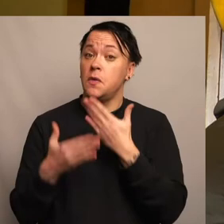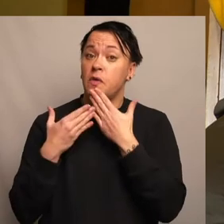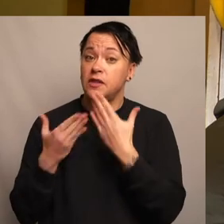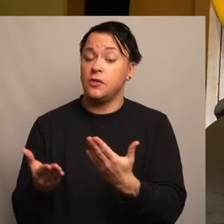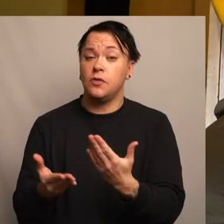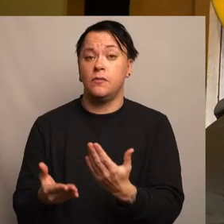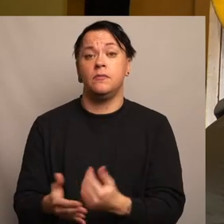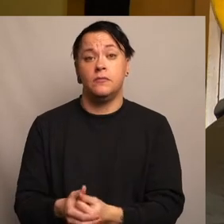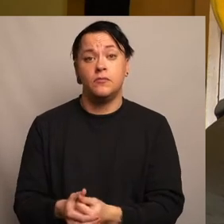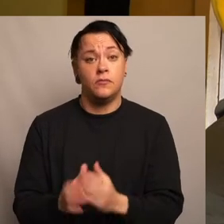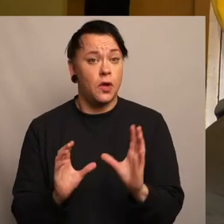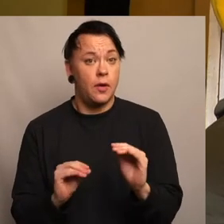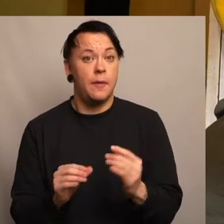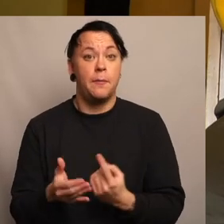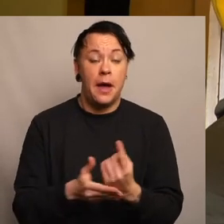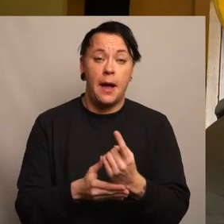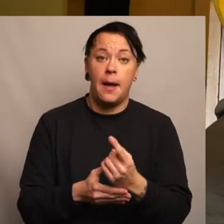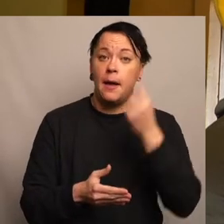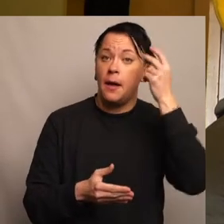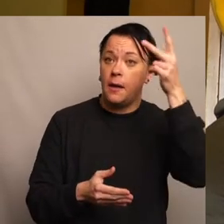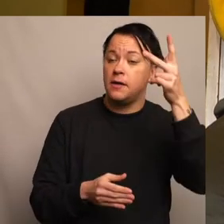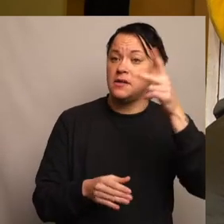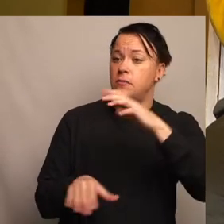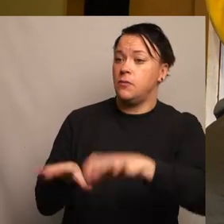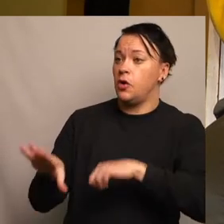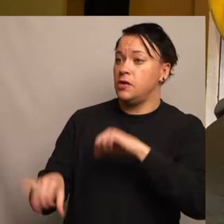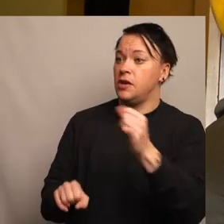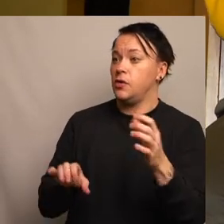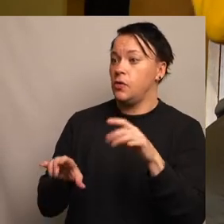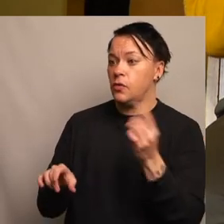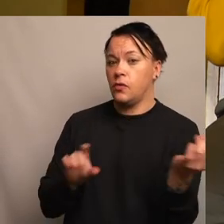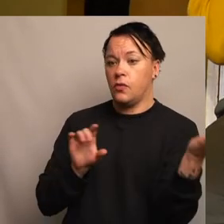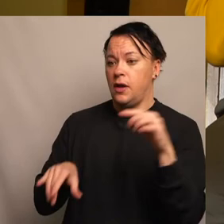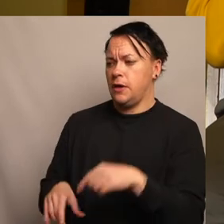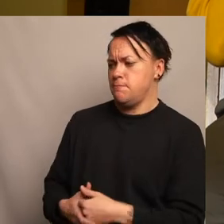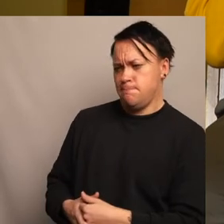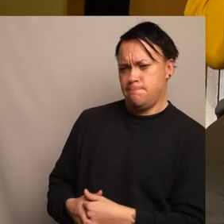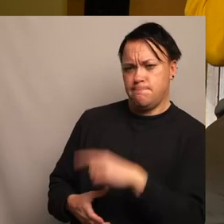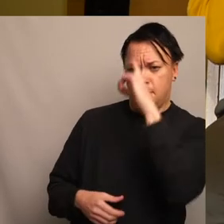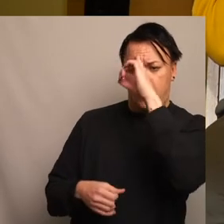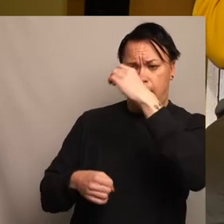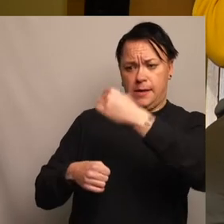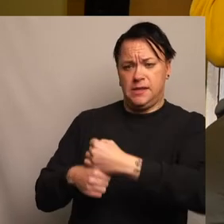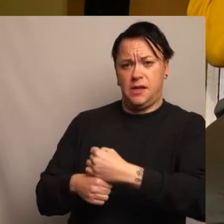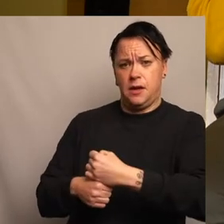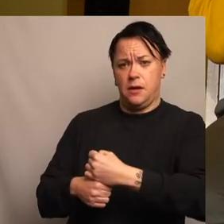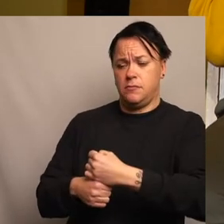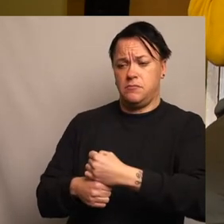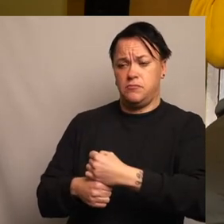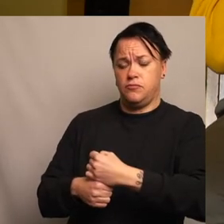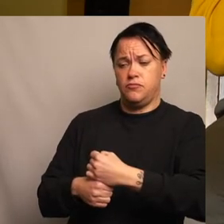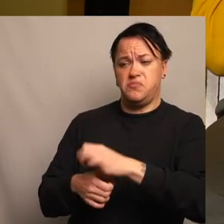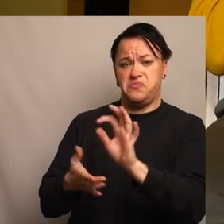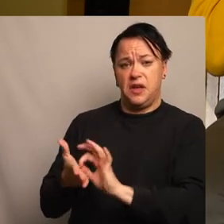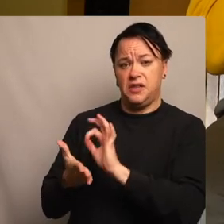family. But then when the French colonization came, found the society that is okay, doesn't go with the Christian probably believe on the time, and they